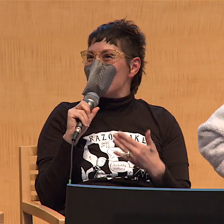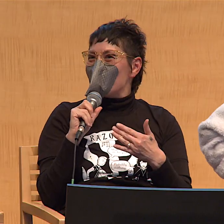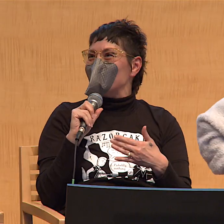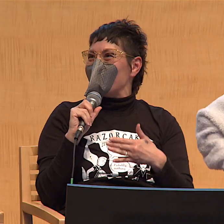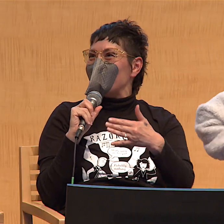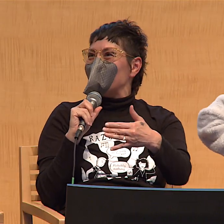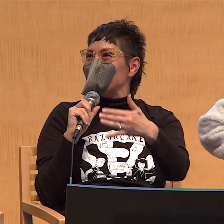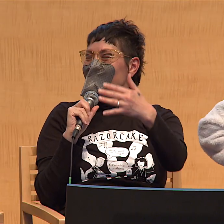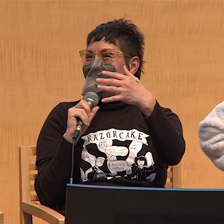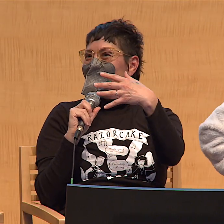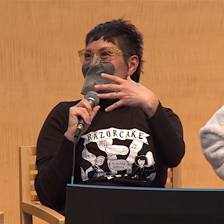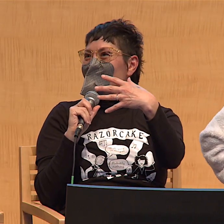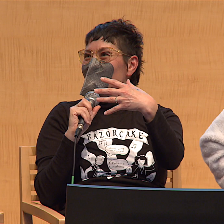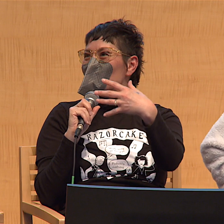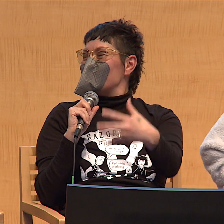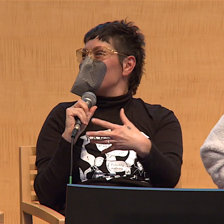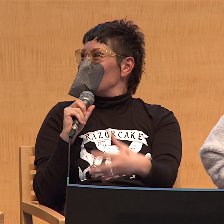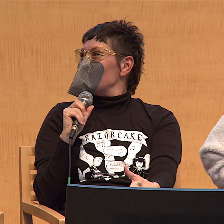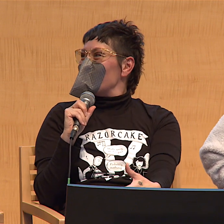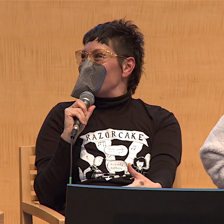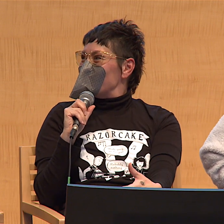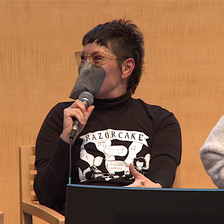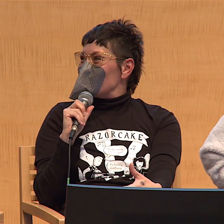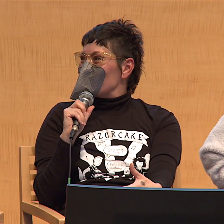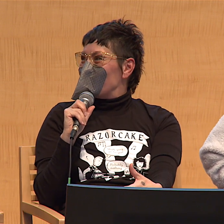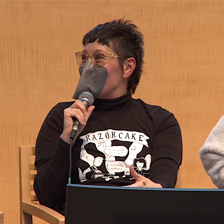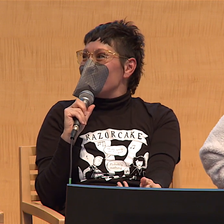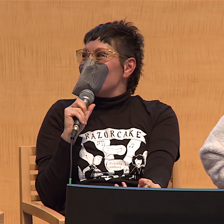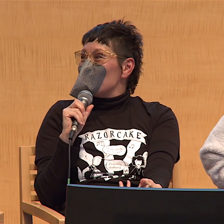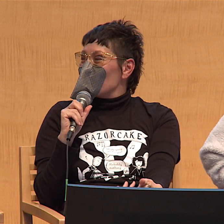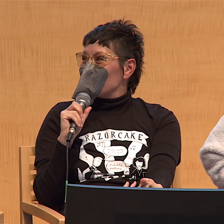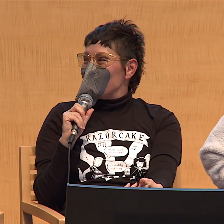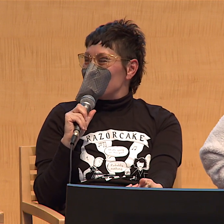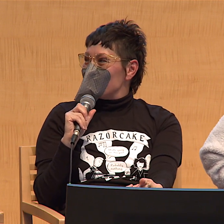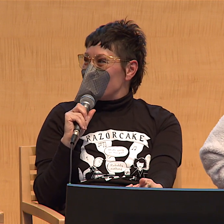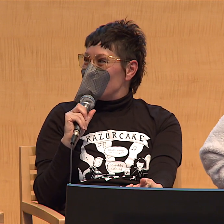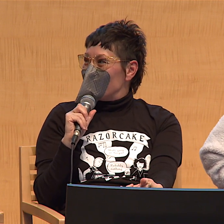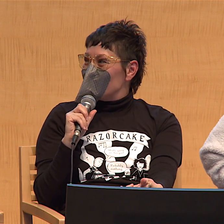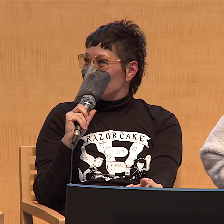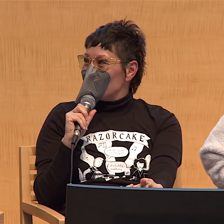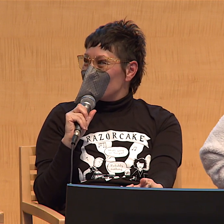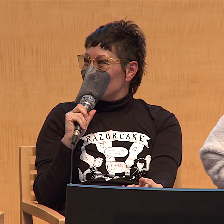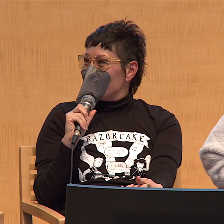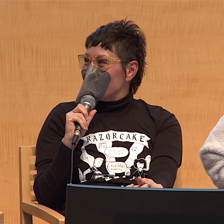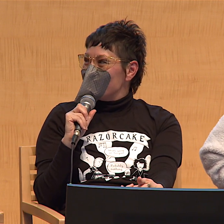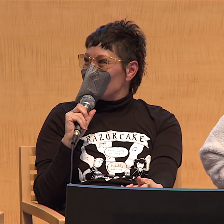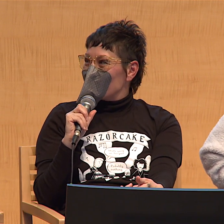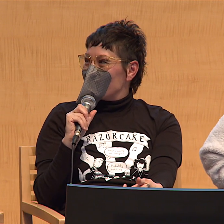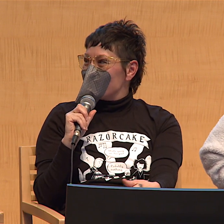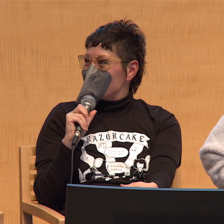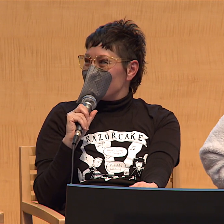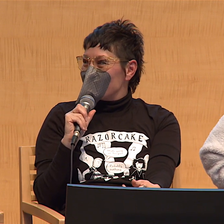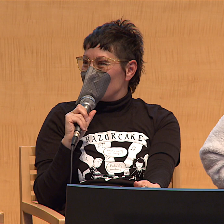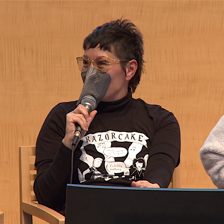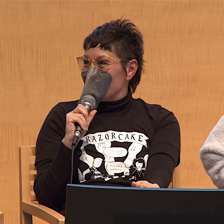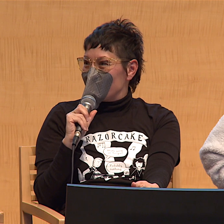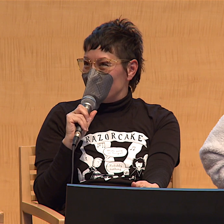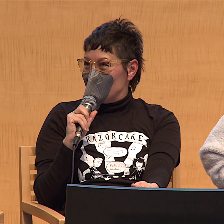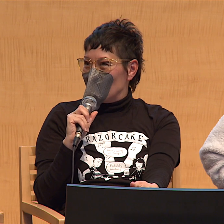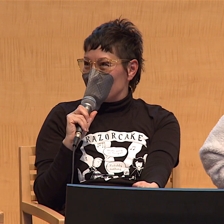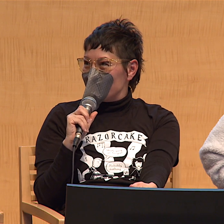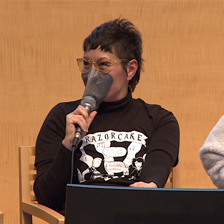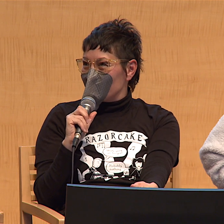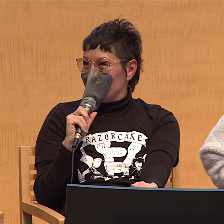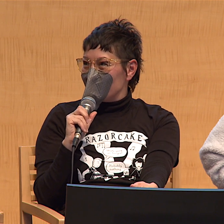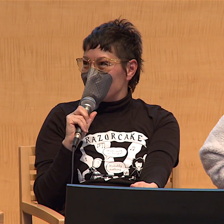okay for people to have what they're good at and do their thing. I get bored when I do the same thing over and over again, so, like, that's just not something that I can